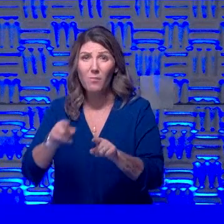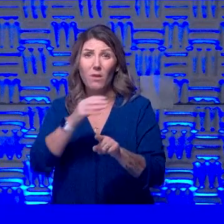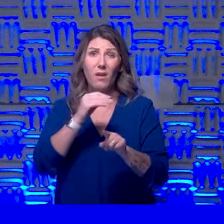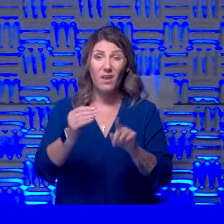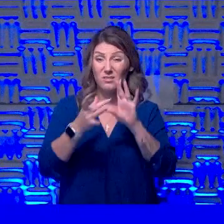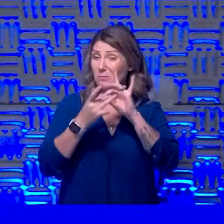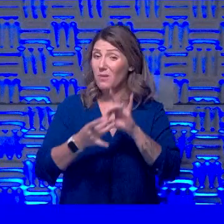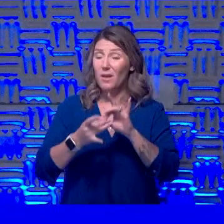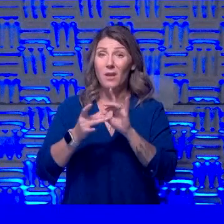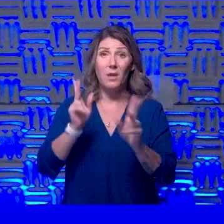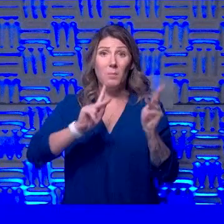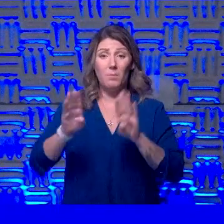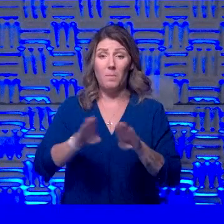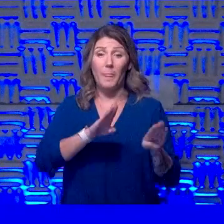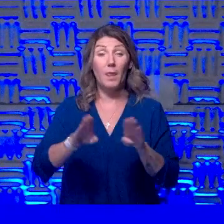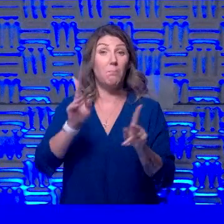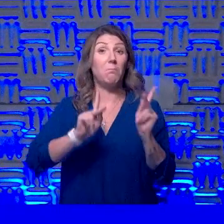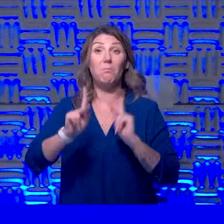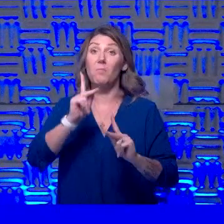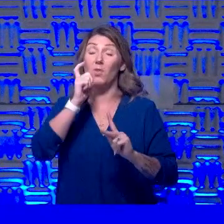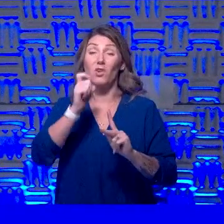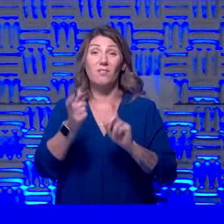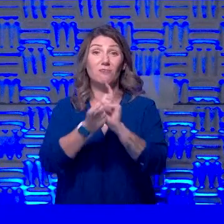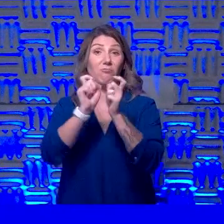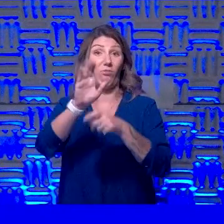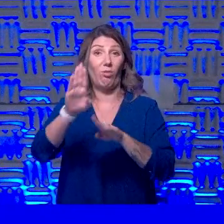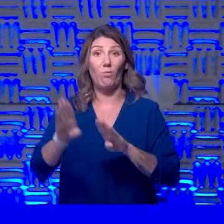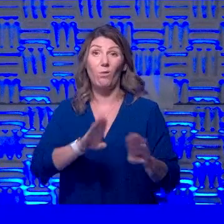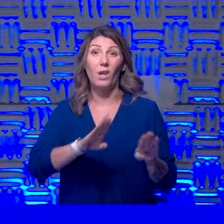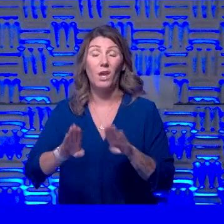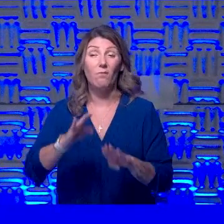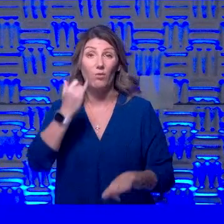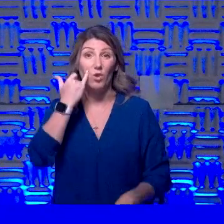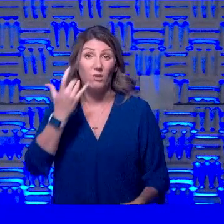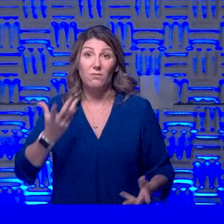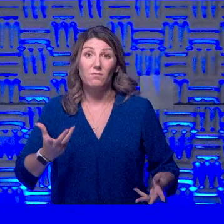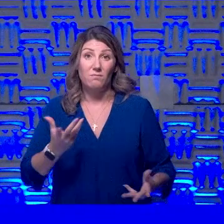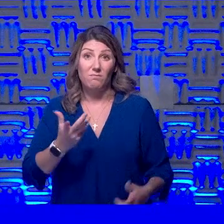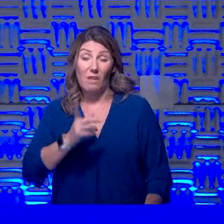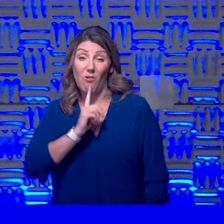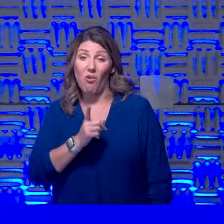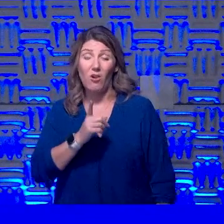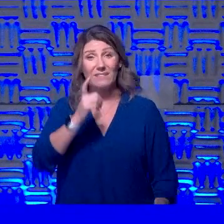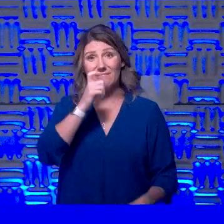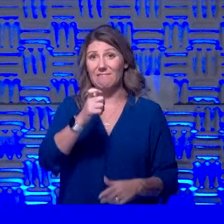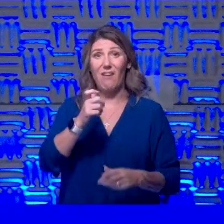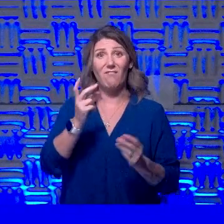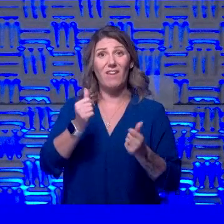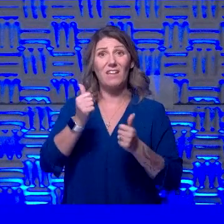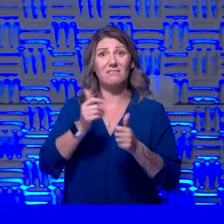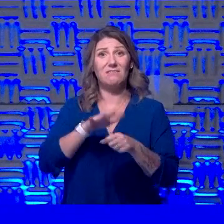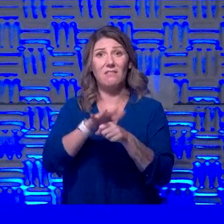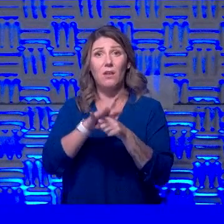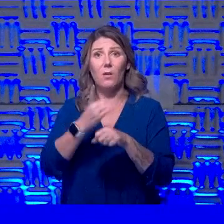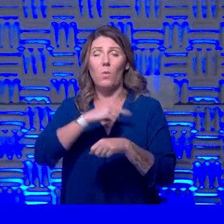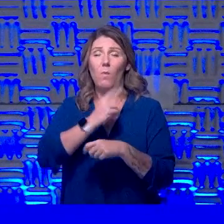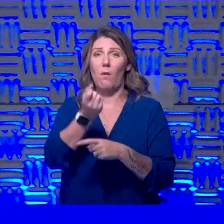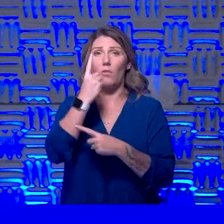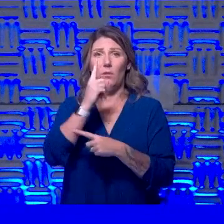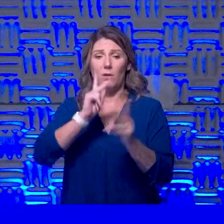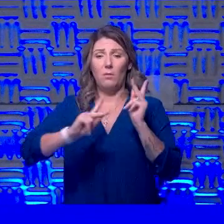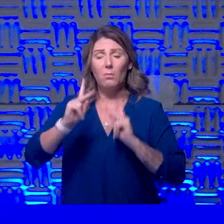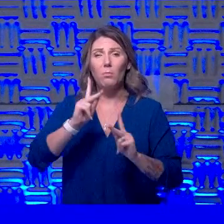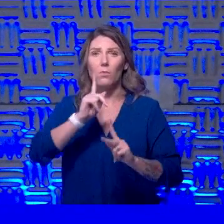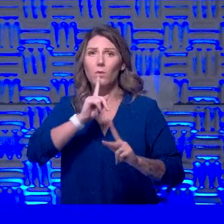behavior, and they are not changing their behavior, and if they are, it's not rapid enough. We understand the people that are very concerned, who